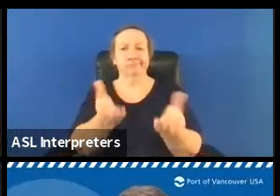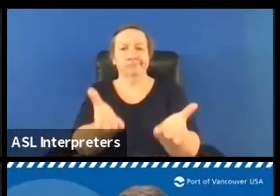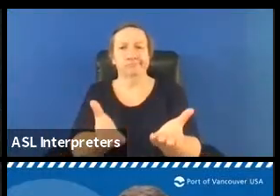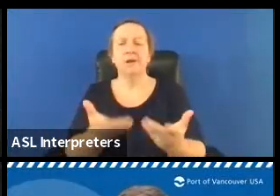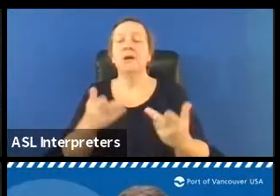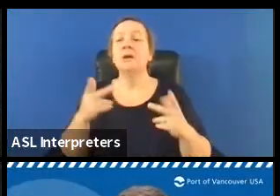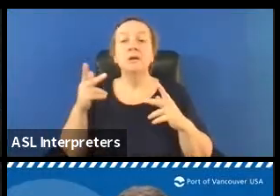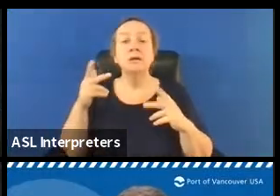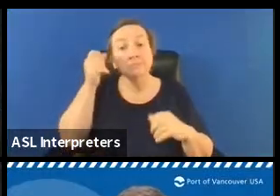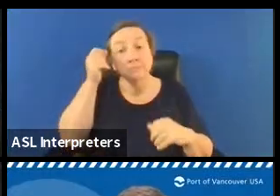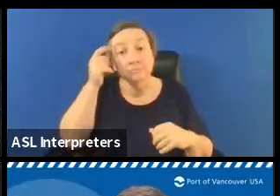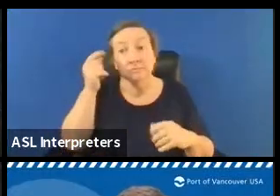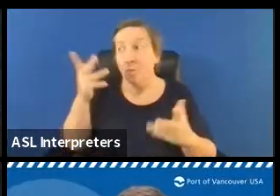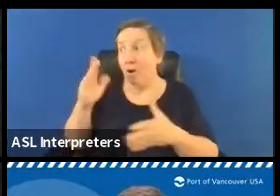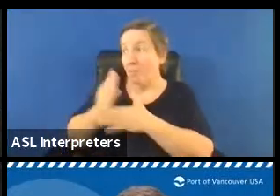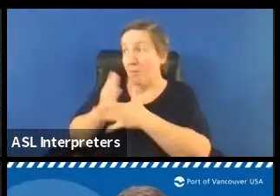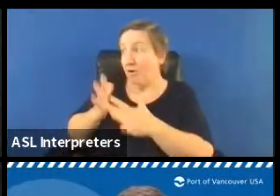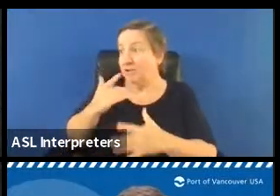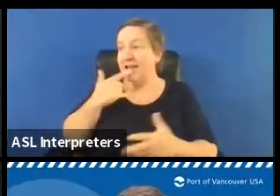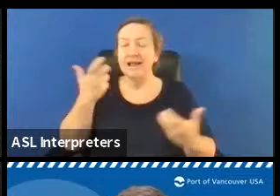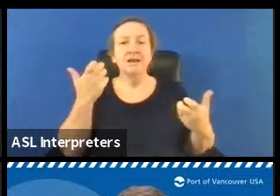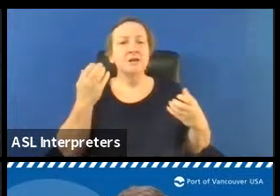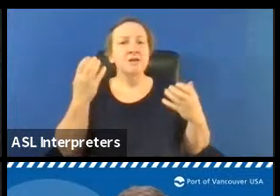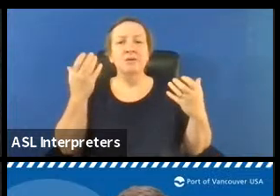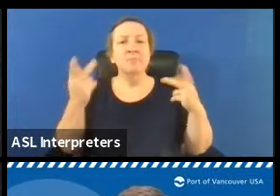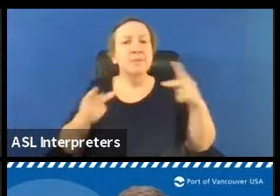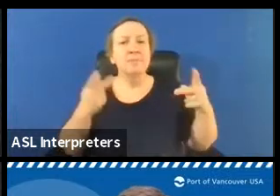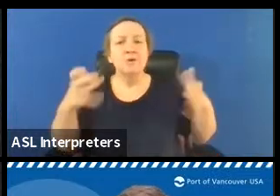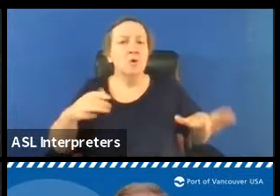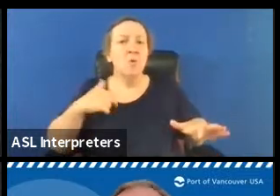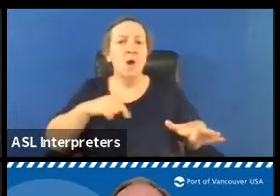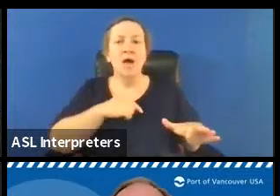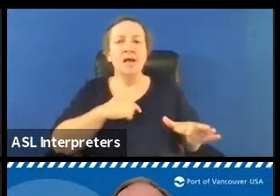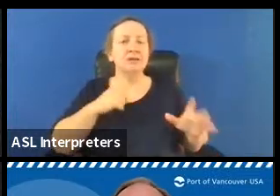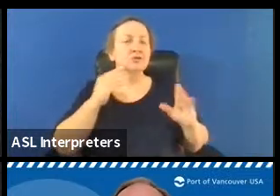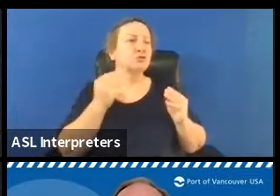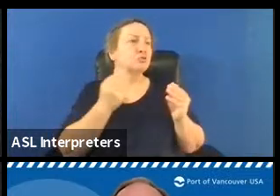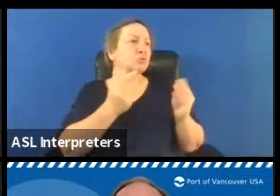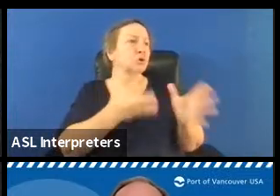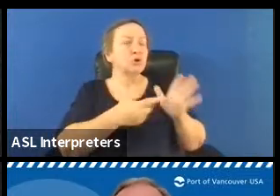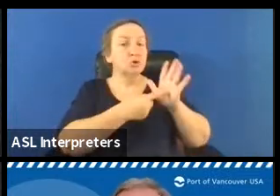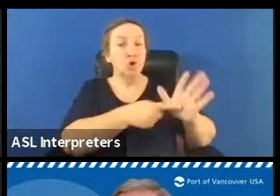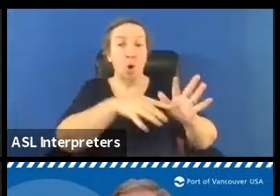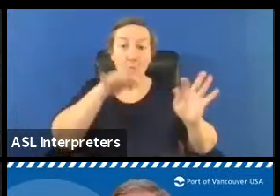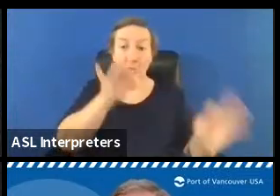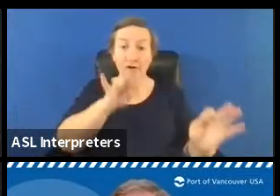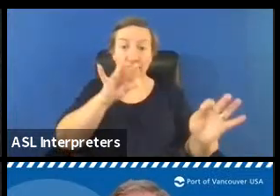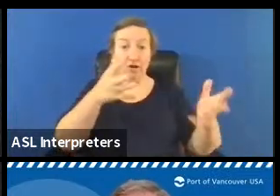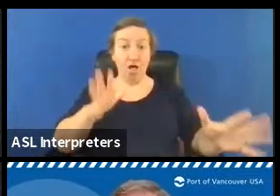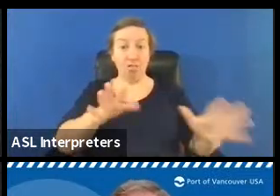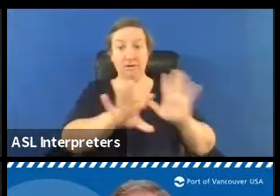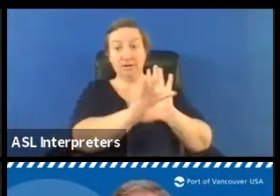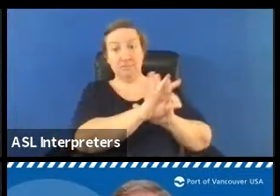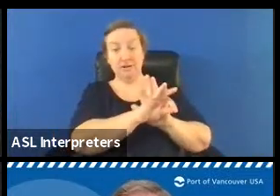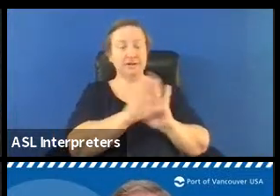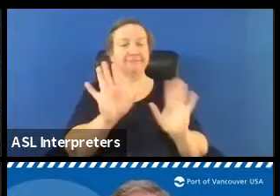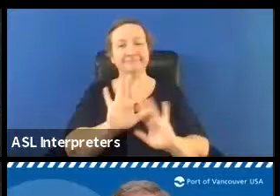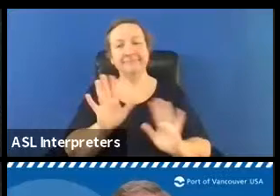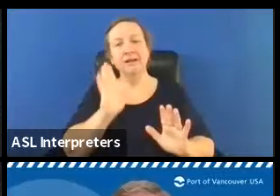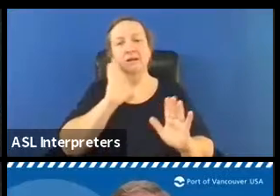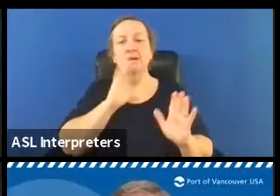bring a fully baked and decorated cake. So we're going to be, over the